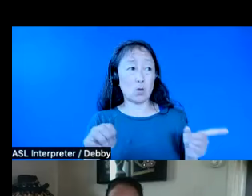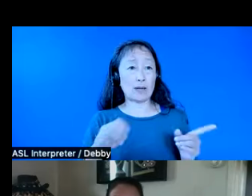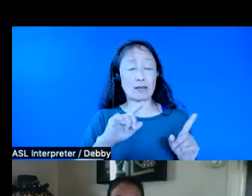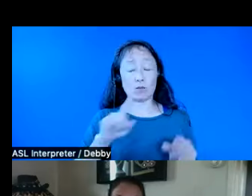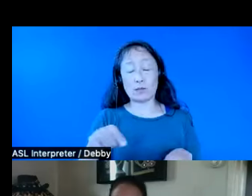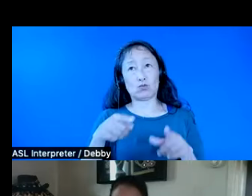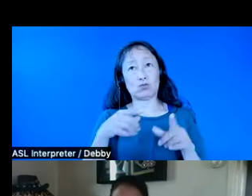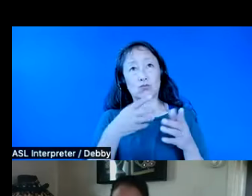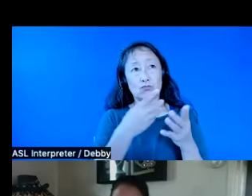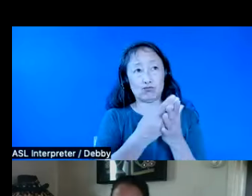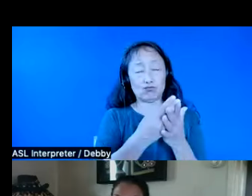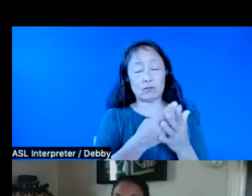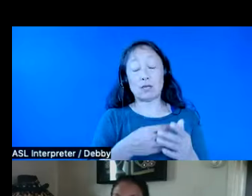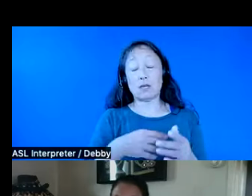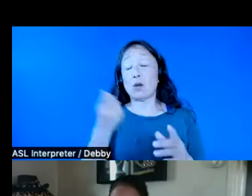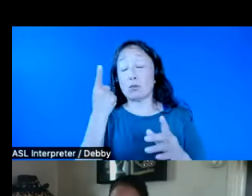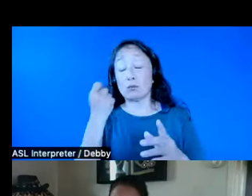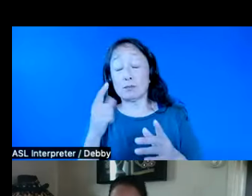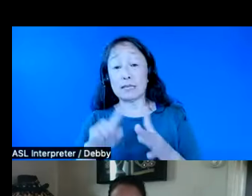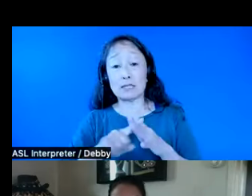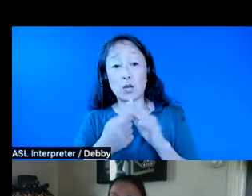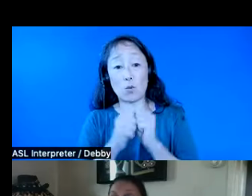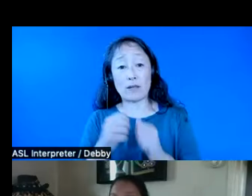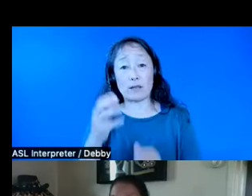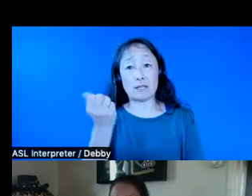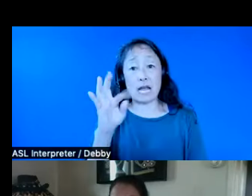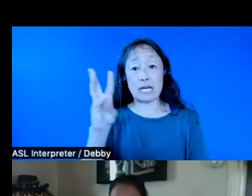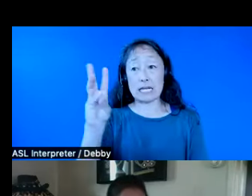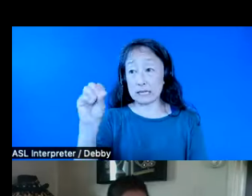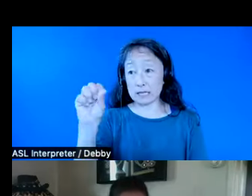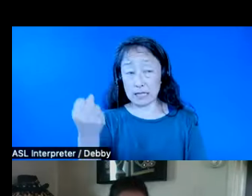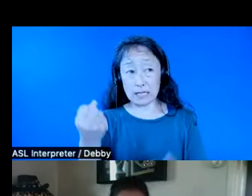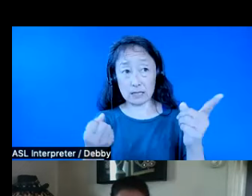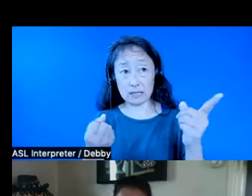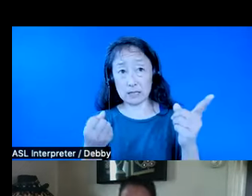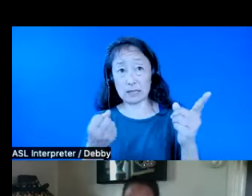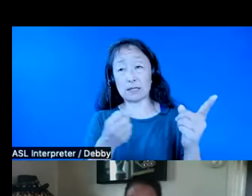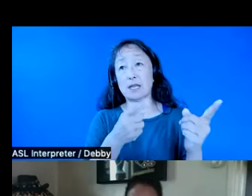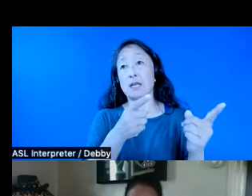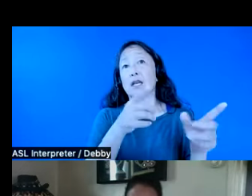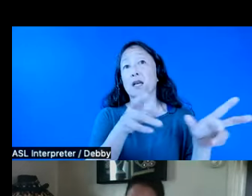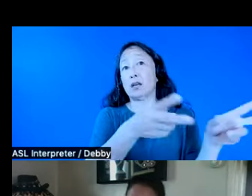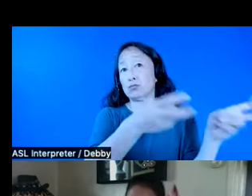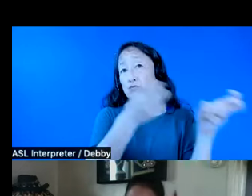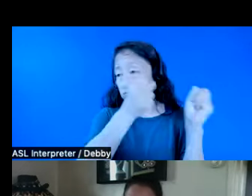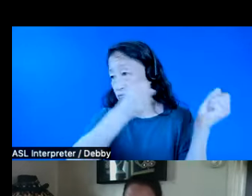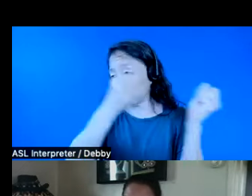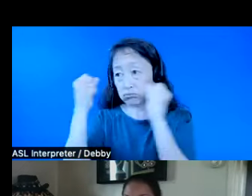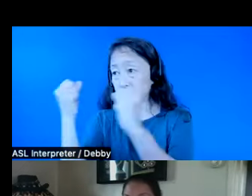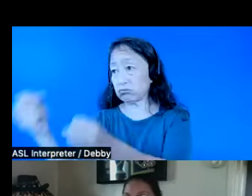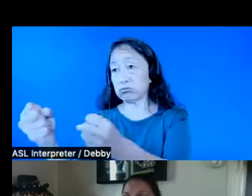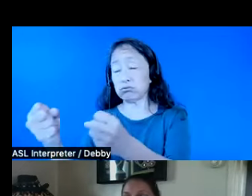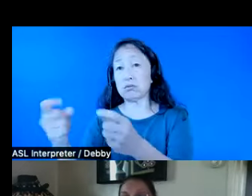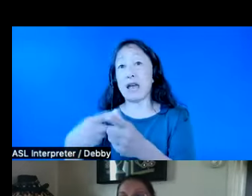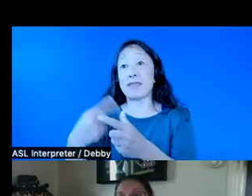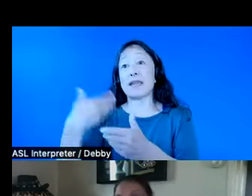1960s, unsupervised, uncaught, unmoderated. 1960s generation, another